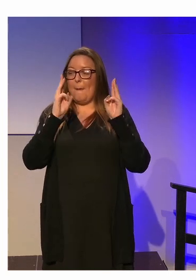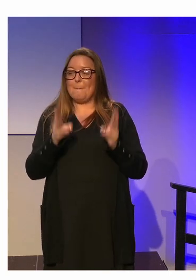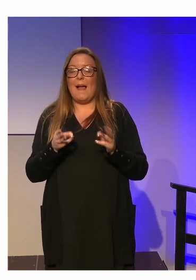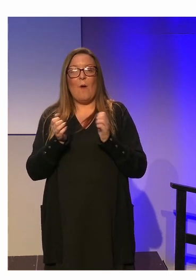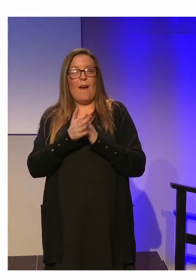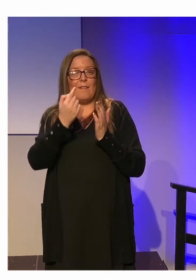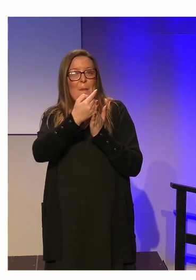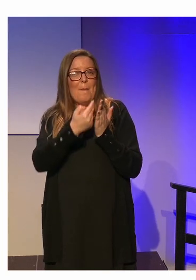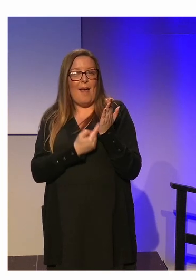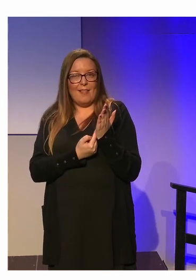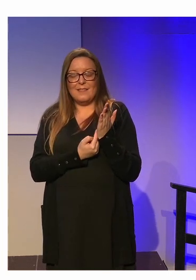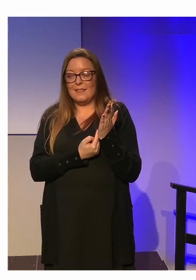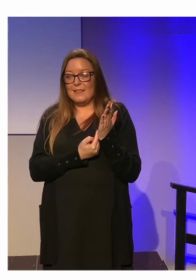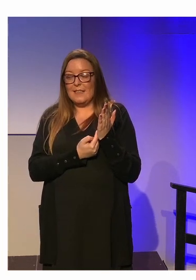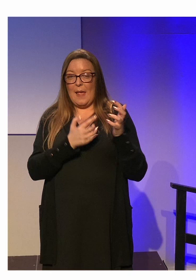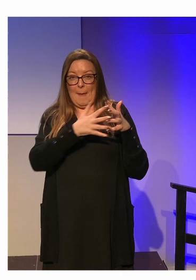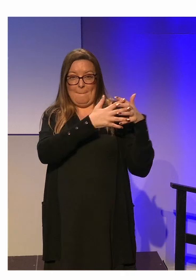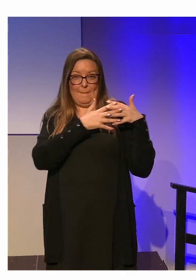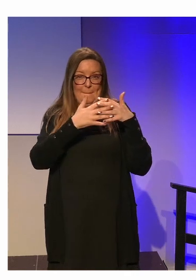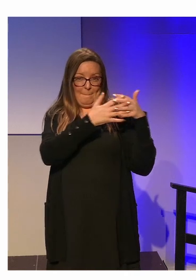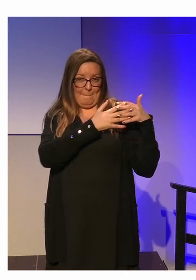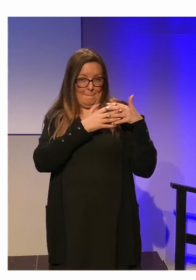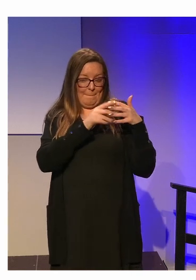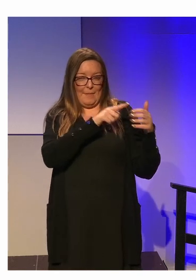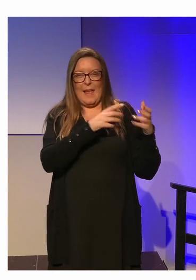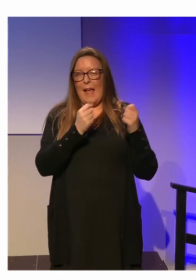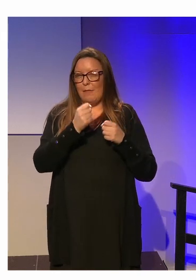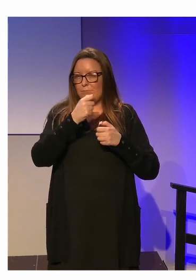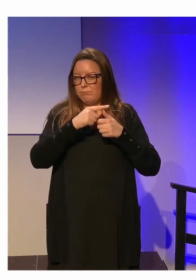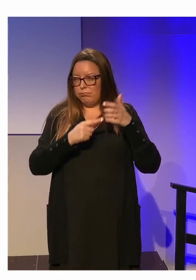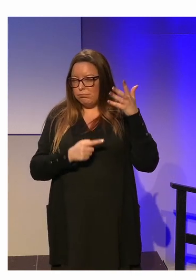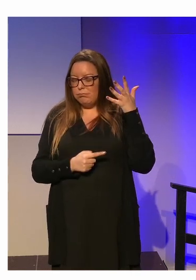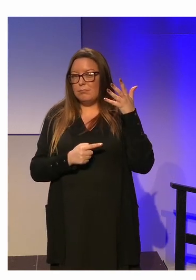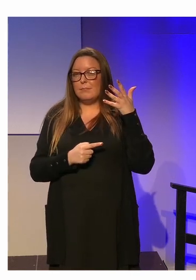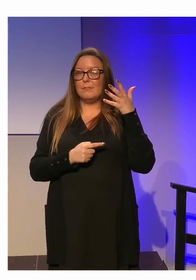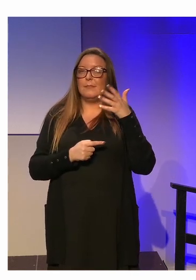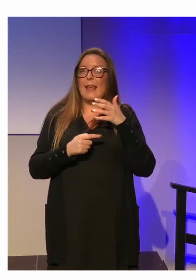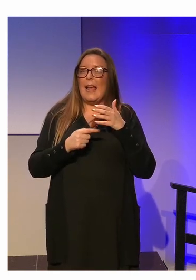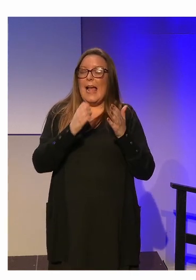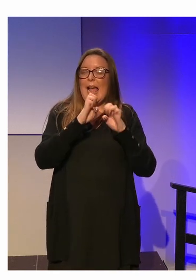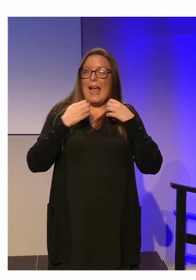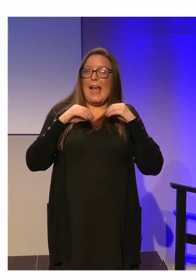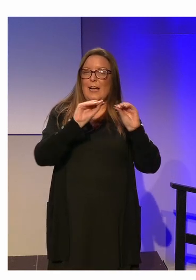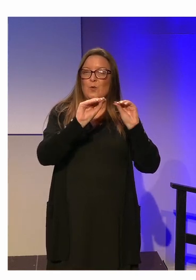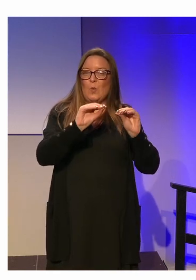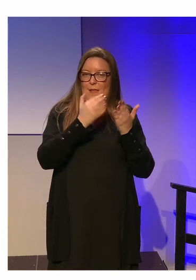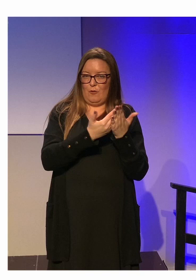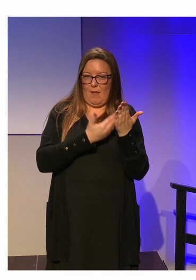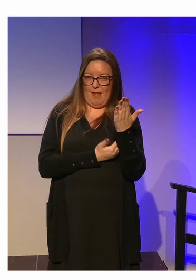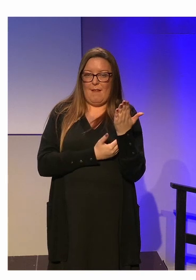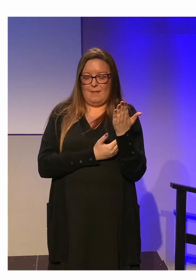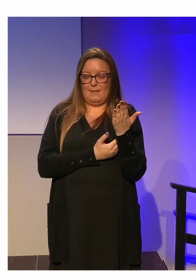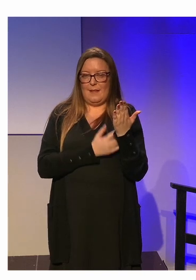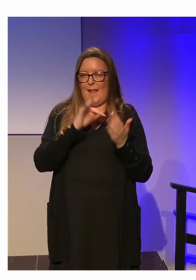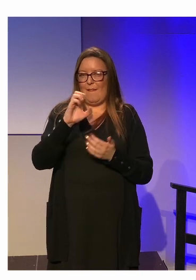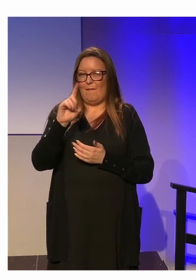policy. So in the United States, we have several federal education laws, and they do